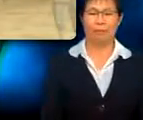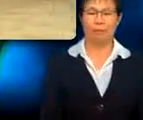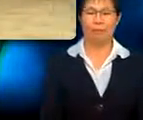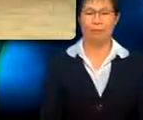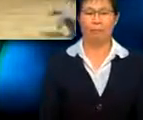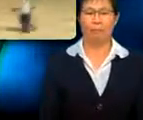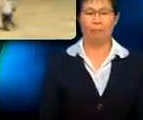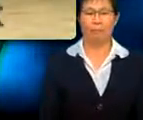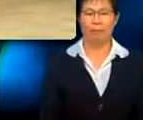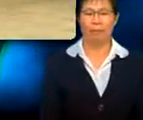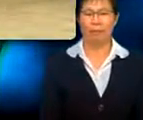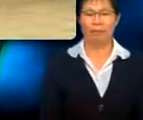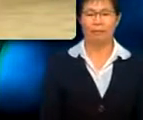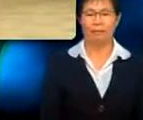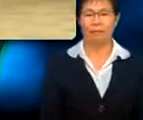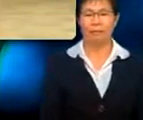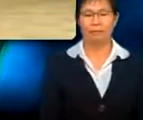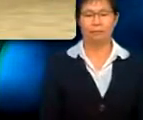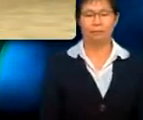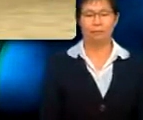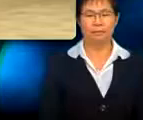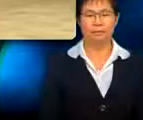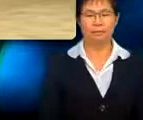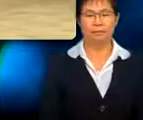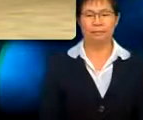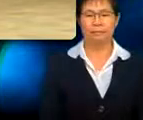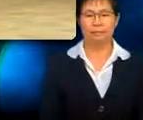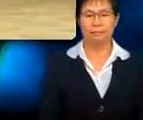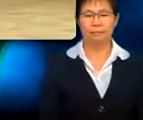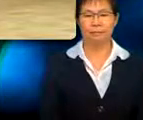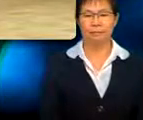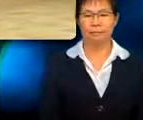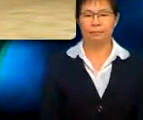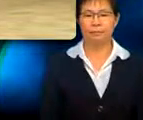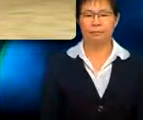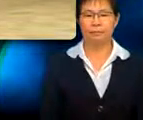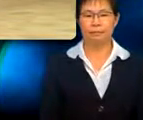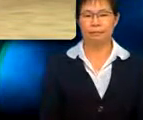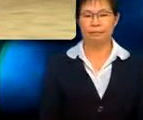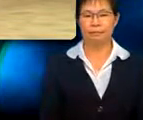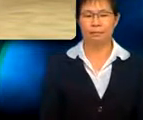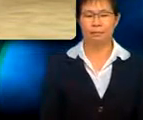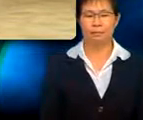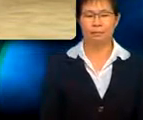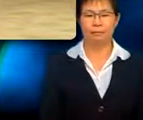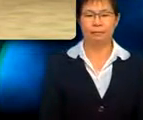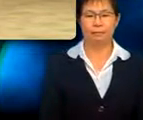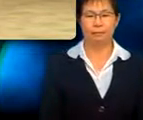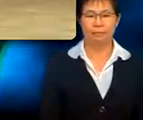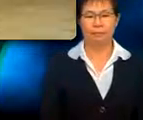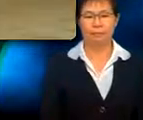Hey, come back. Hey, you, come back. What are you doing? Super